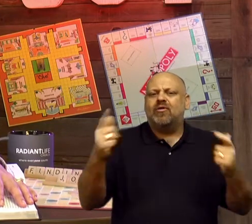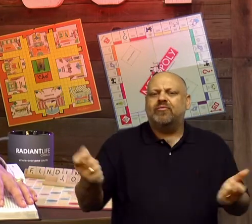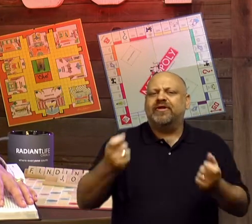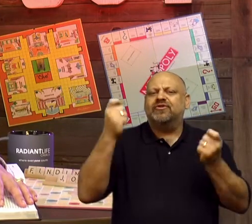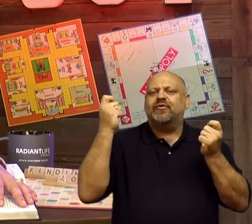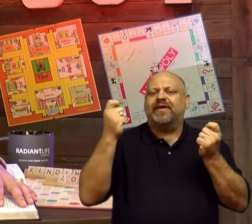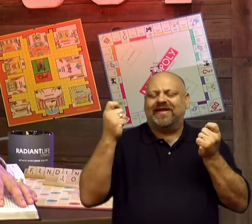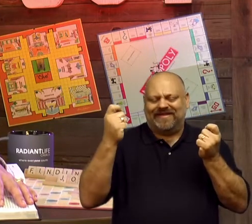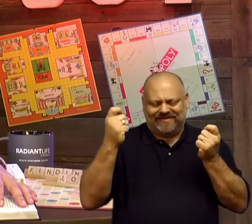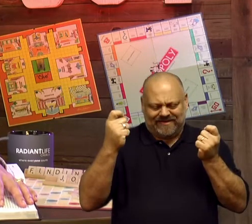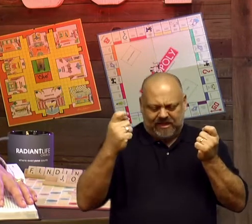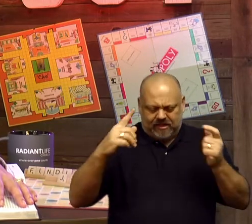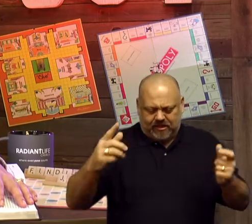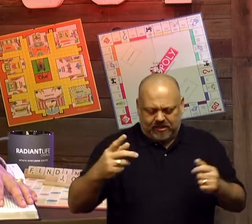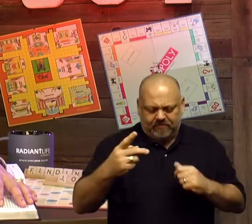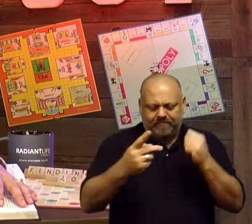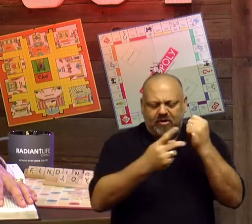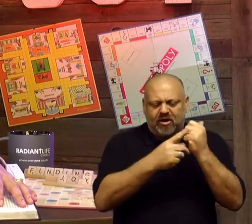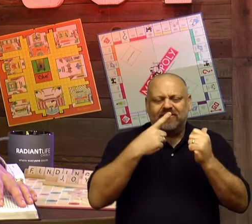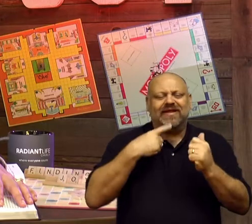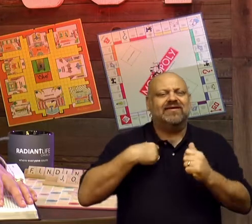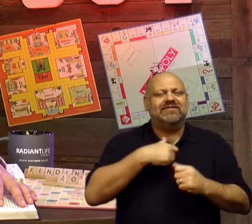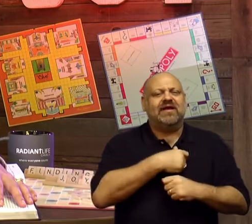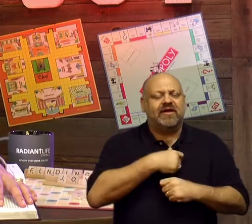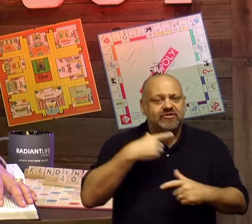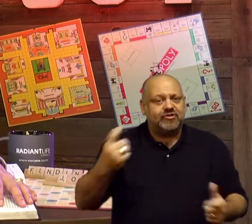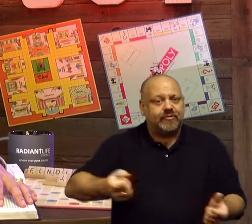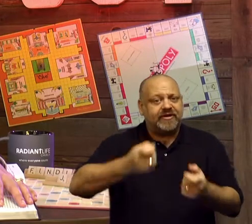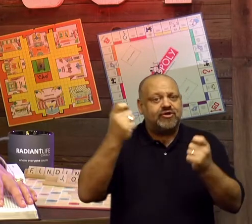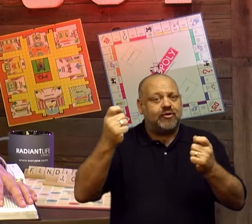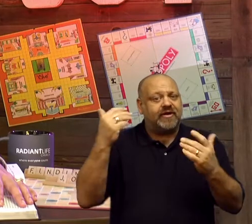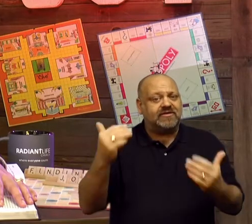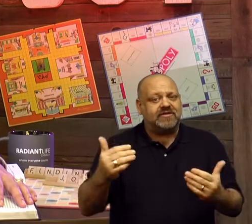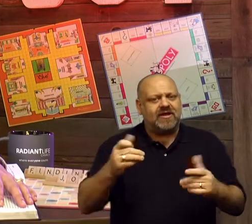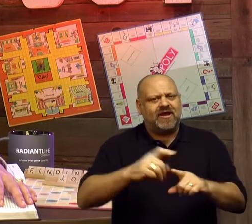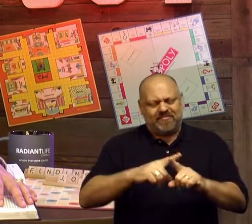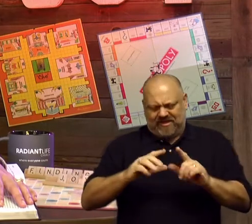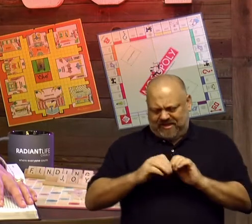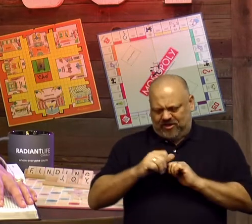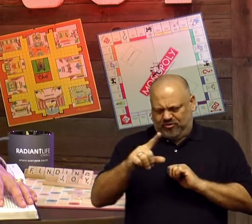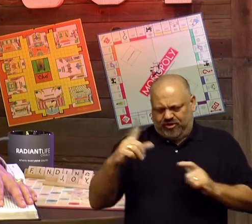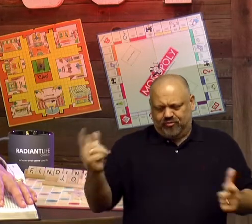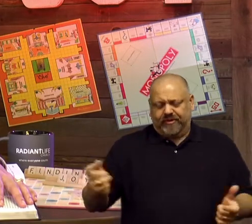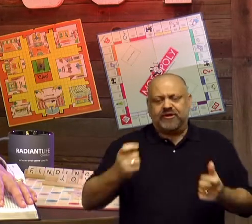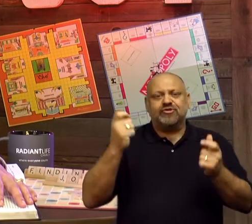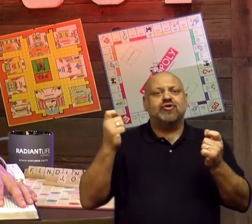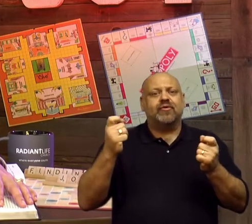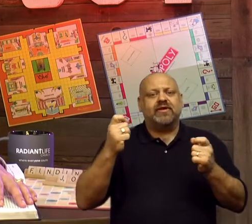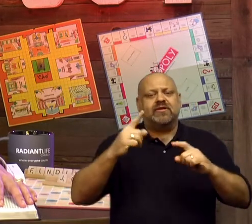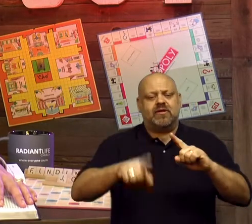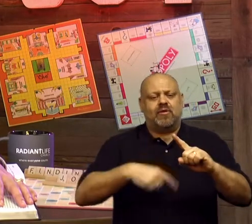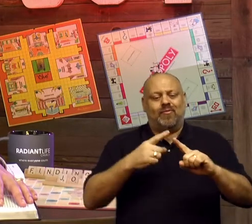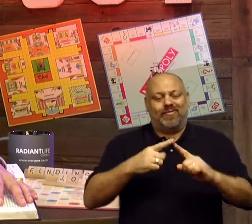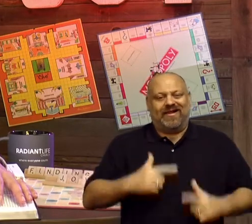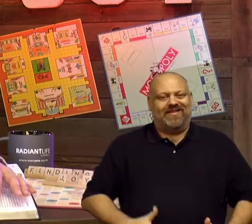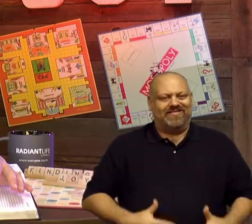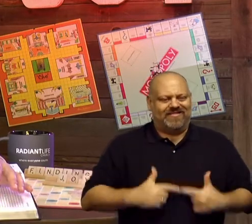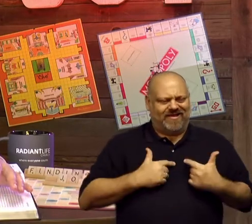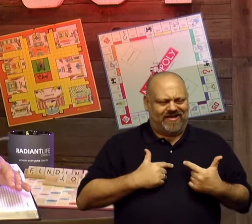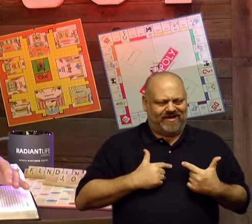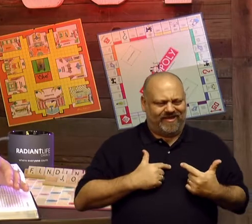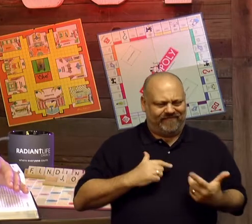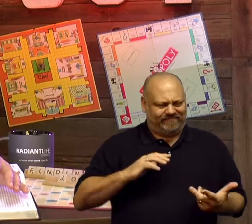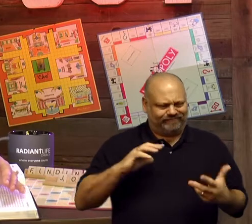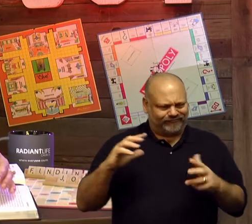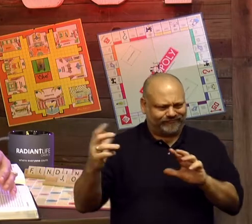Paul rejoices, and he tells us to rejoice. But how do you rejoice when